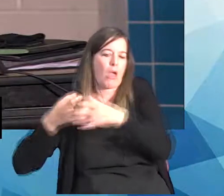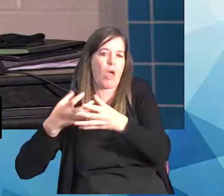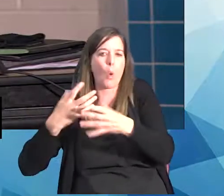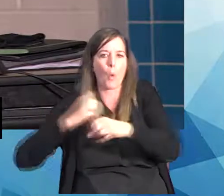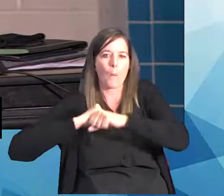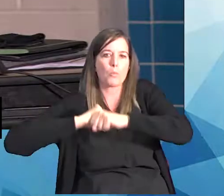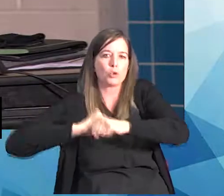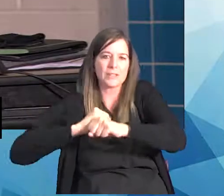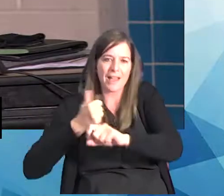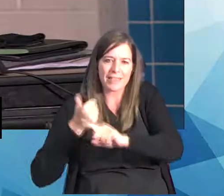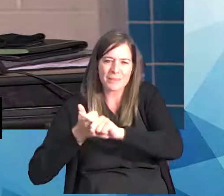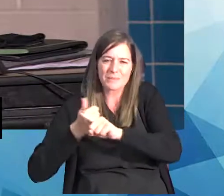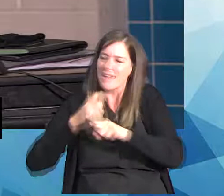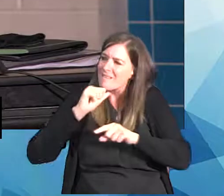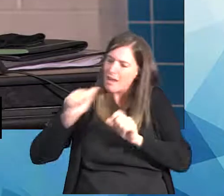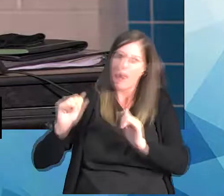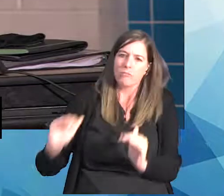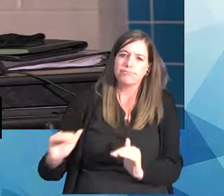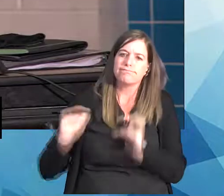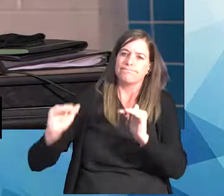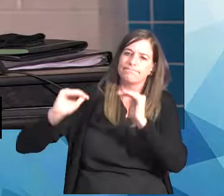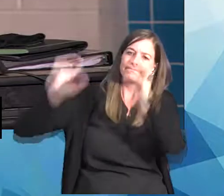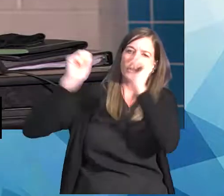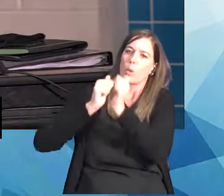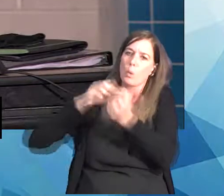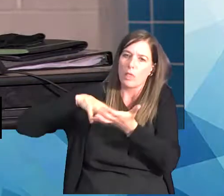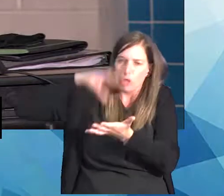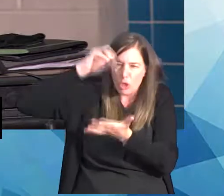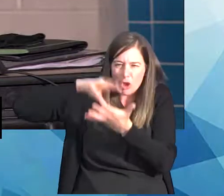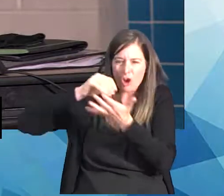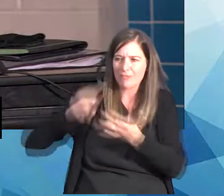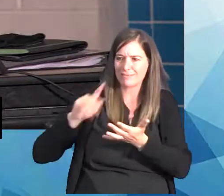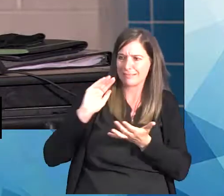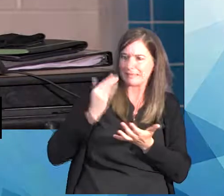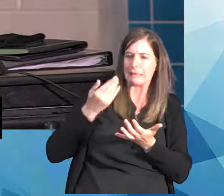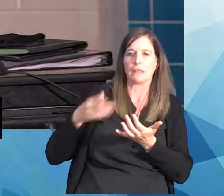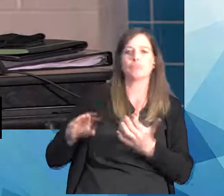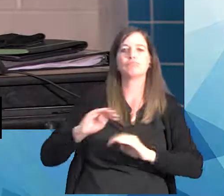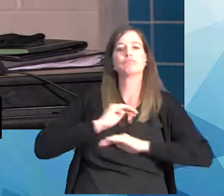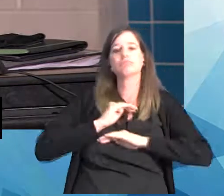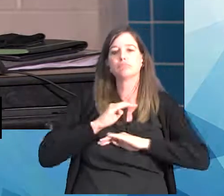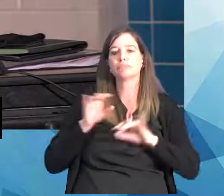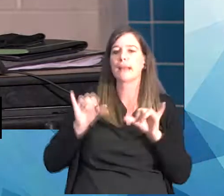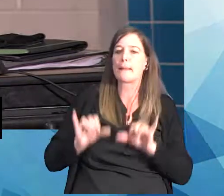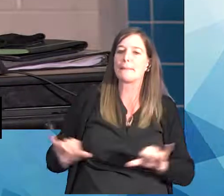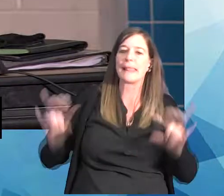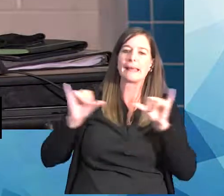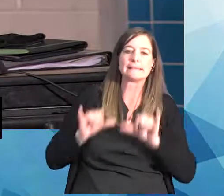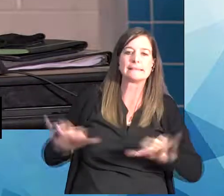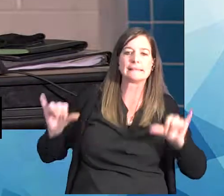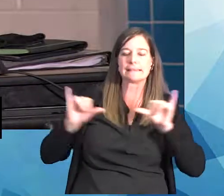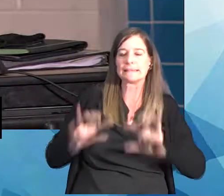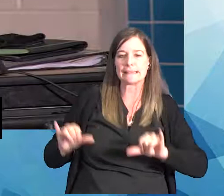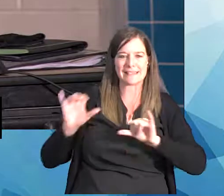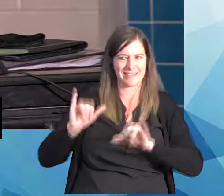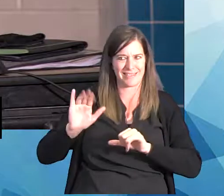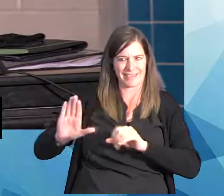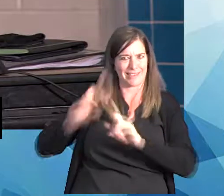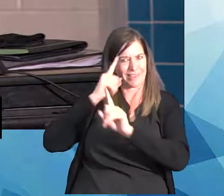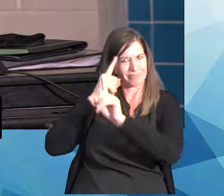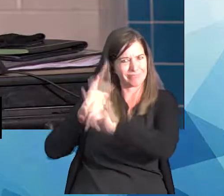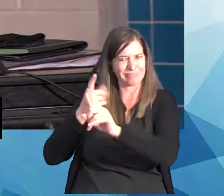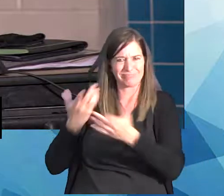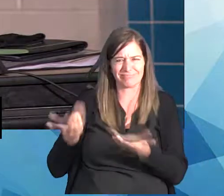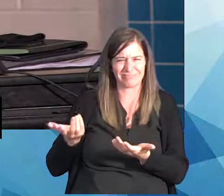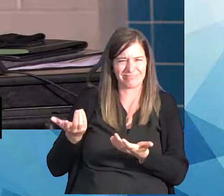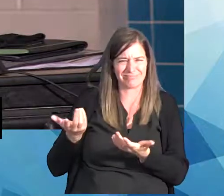in greater learning while keeping complacency and mediocrity as the standards for its mission? Is